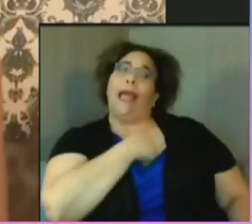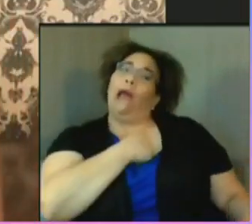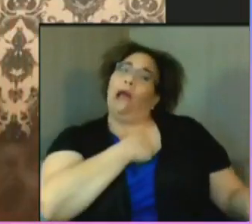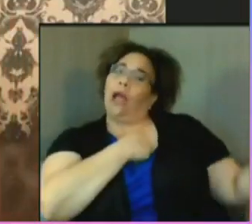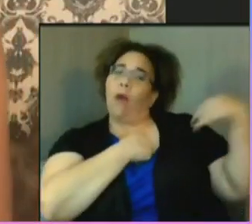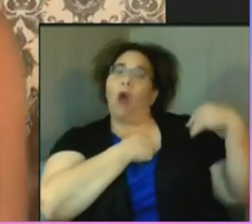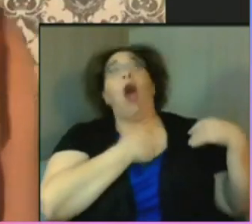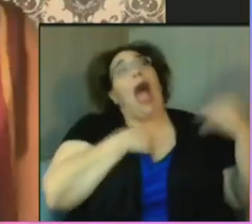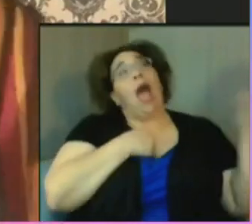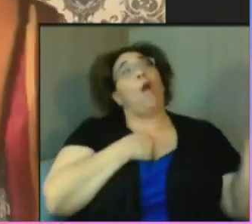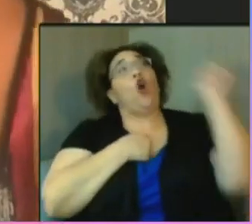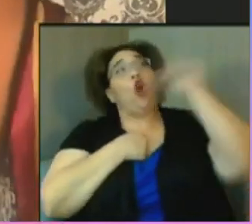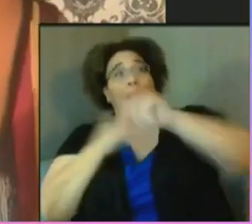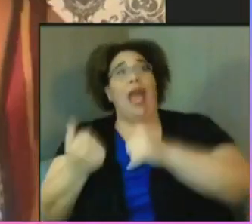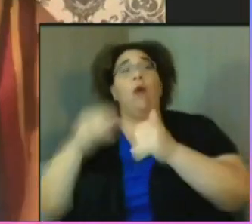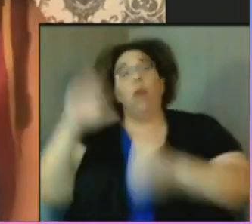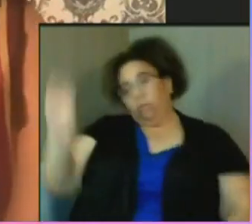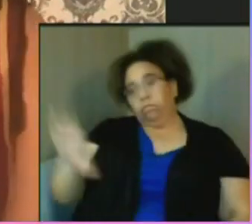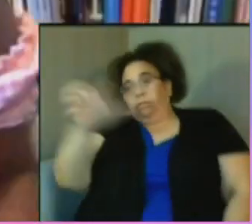I'm coming over.